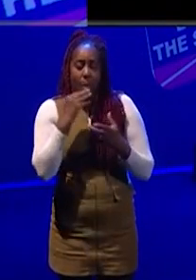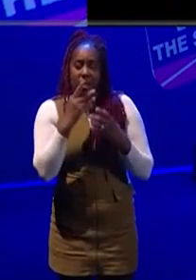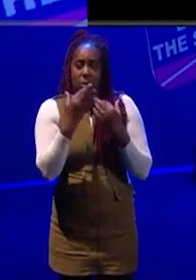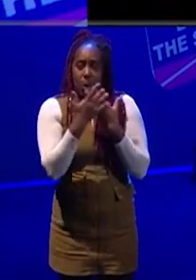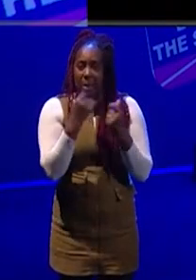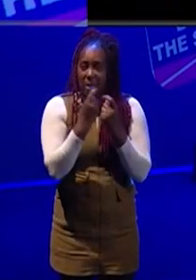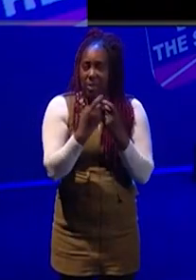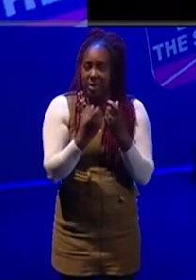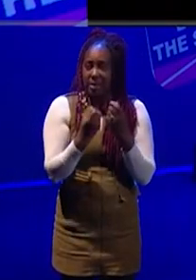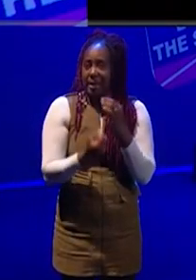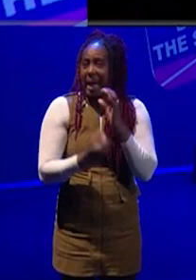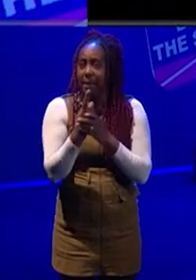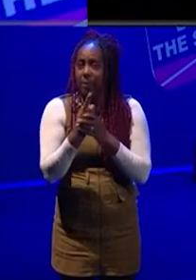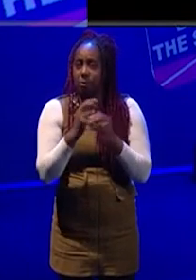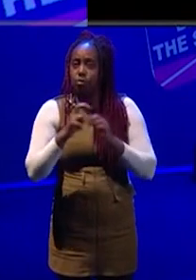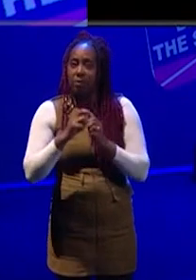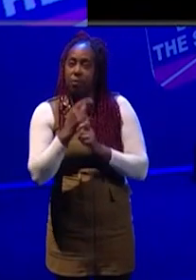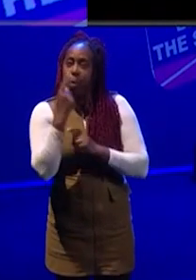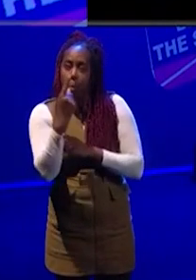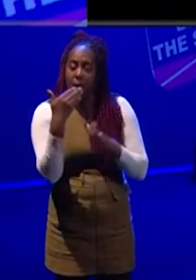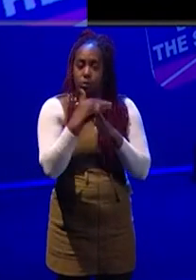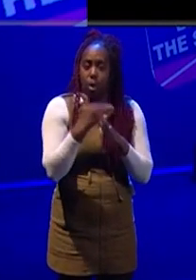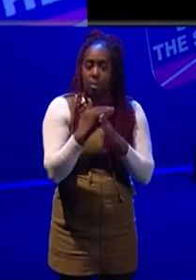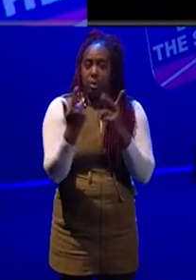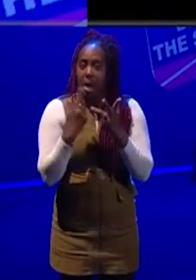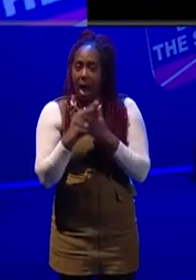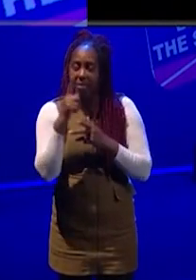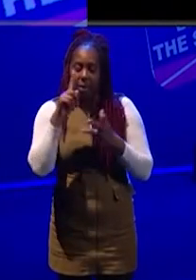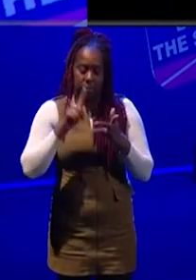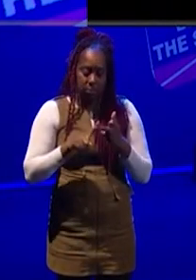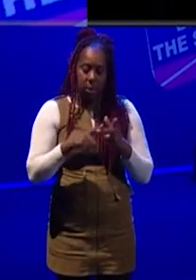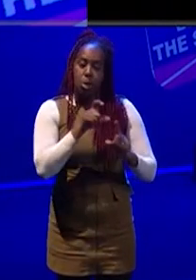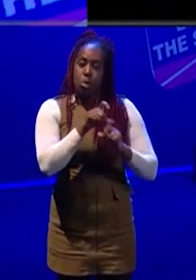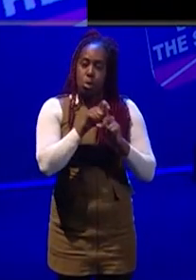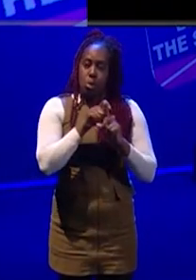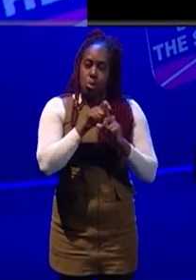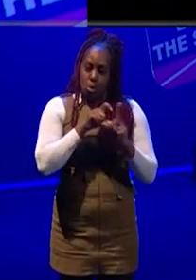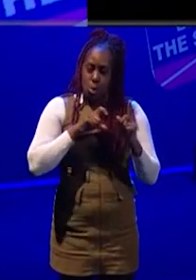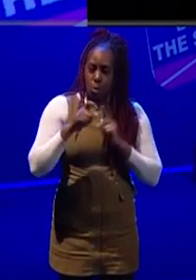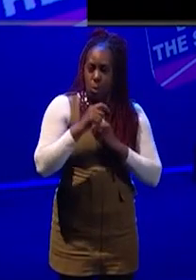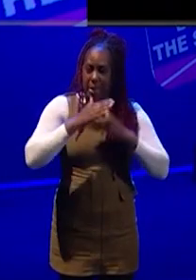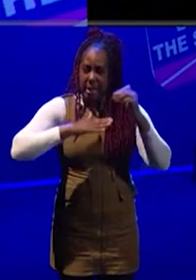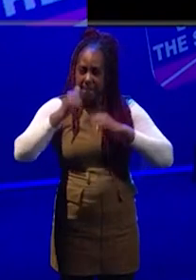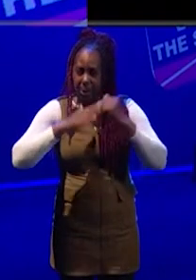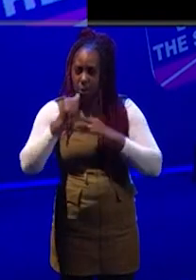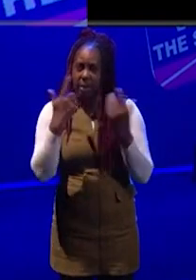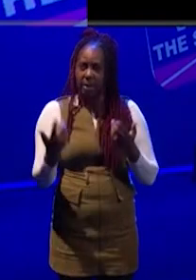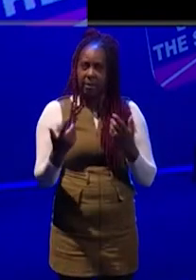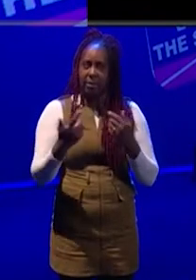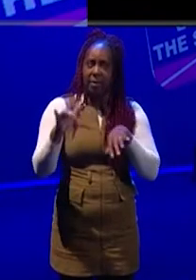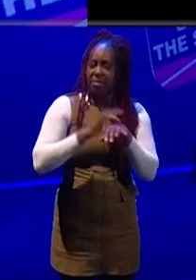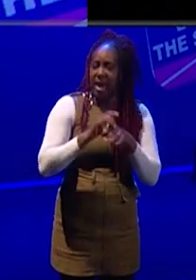many of us drift from one job to the next? Mm-hmm. It's about community building as well as realising that theatre shouldn't be a